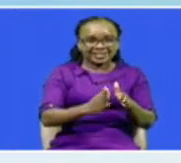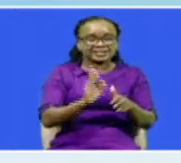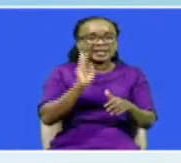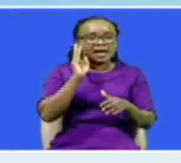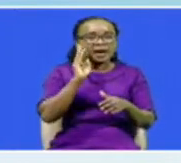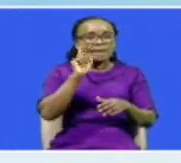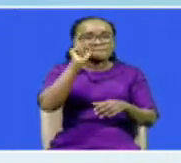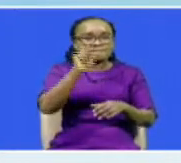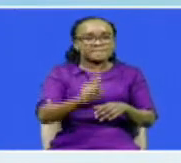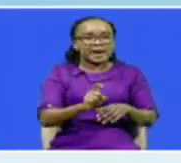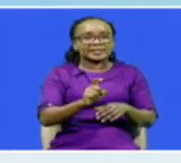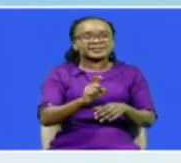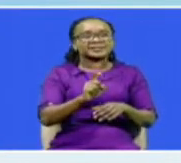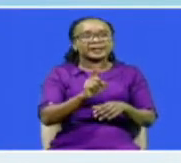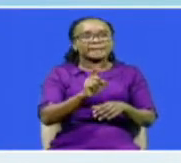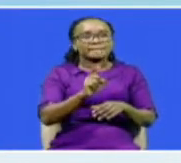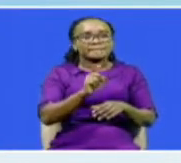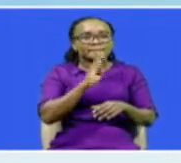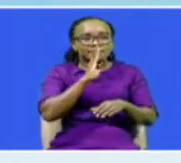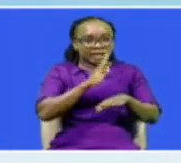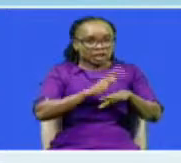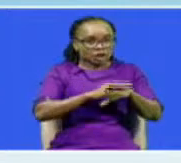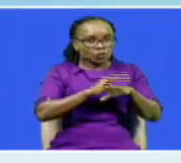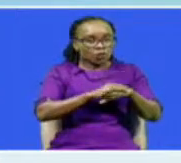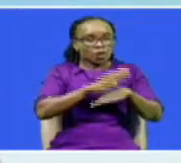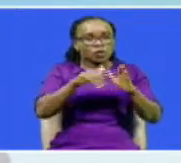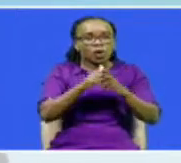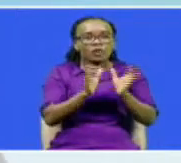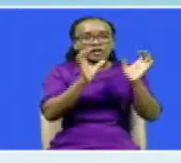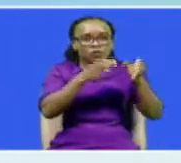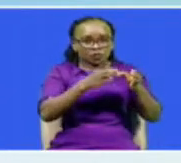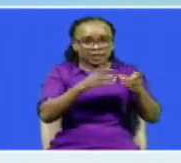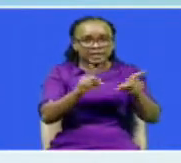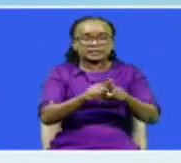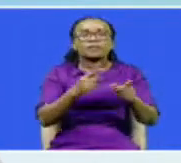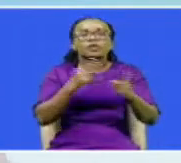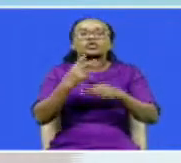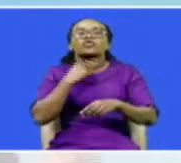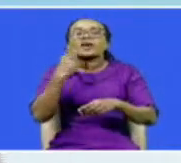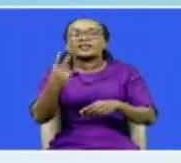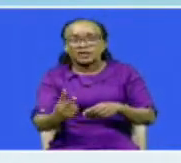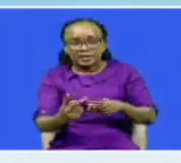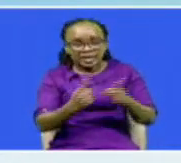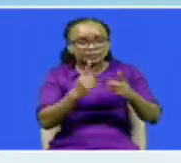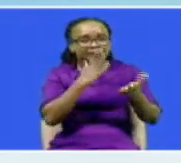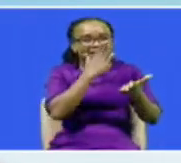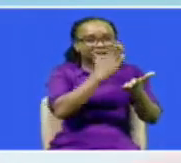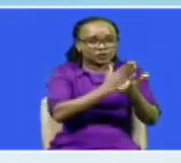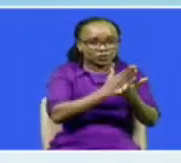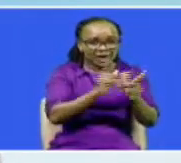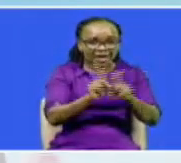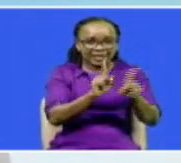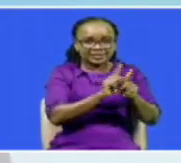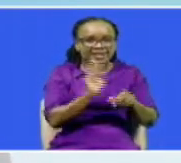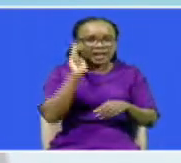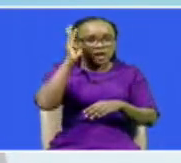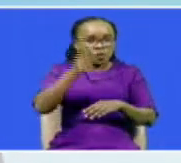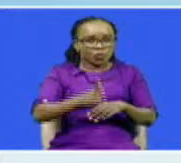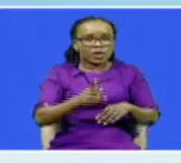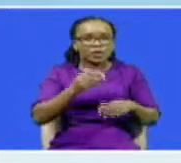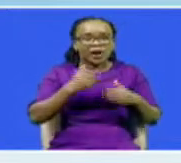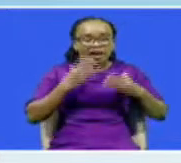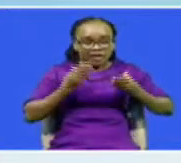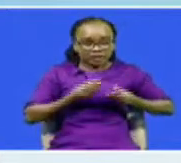be a sycophant to be relevant in a party. You can raise your voice, you can speak your truth, and then you're going to come into an